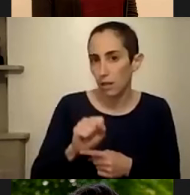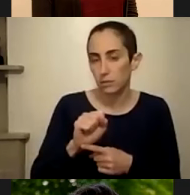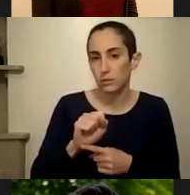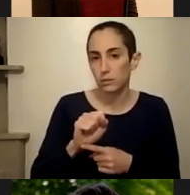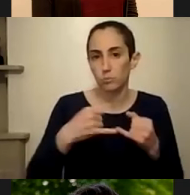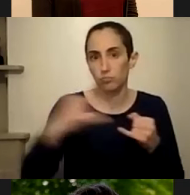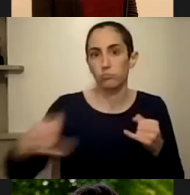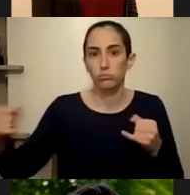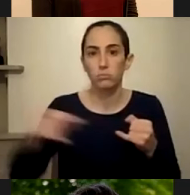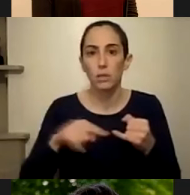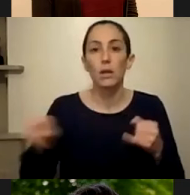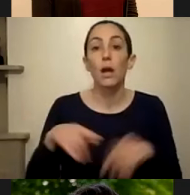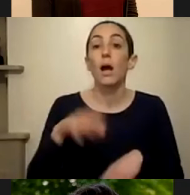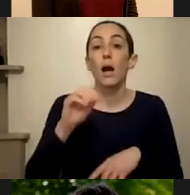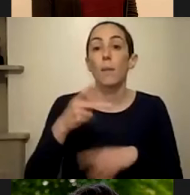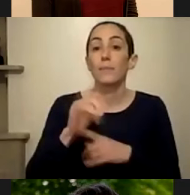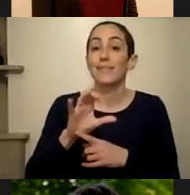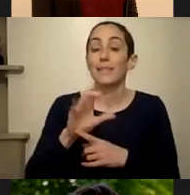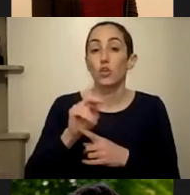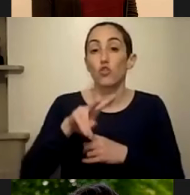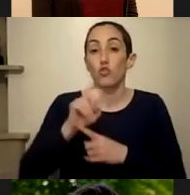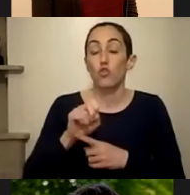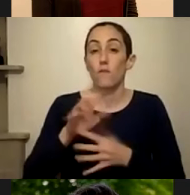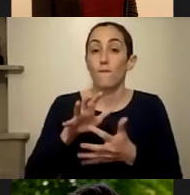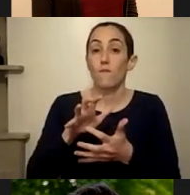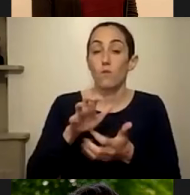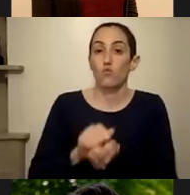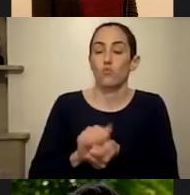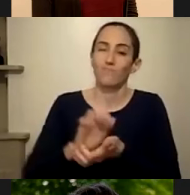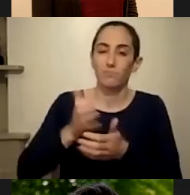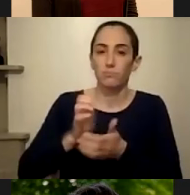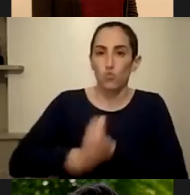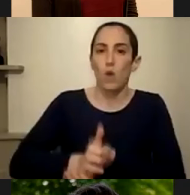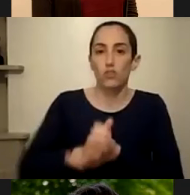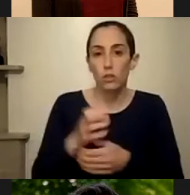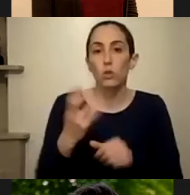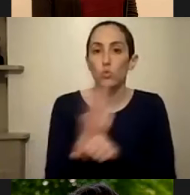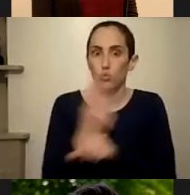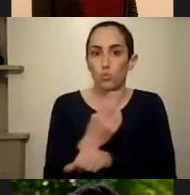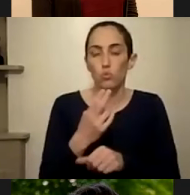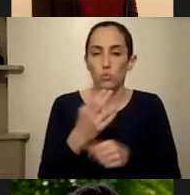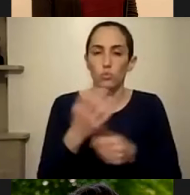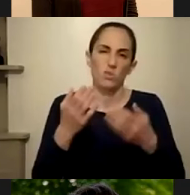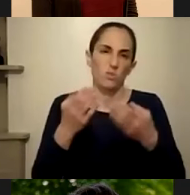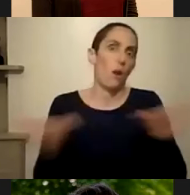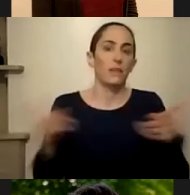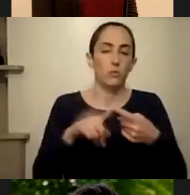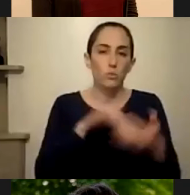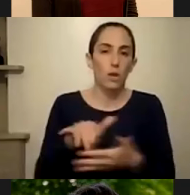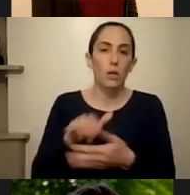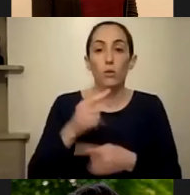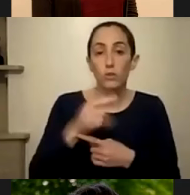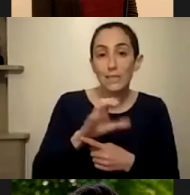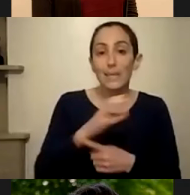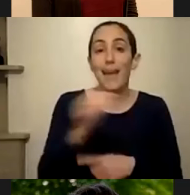Optic nerve crush is being widely used to study not only RGCs, to study the neuronal survival